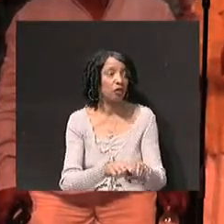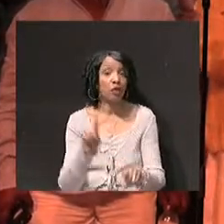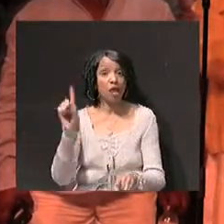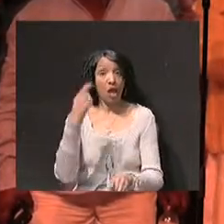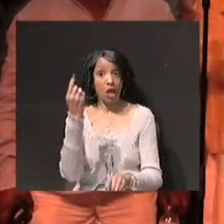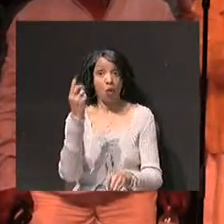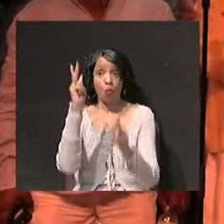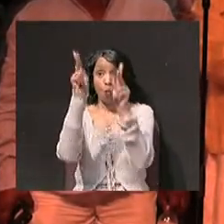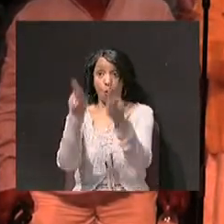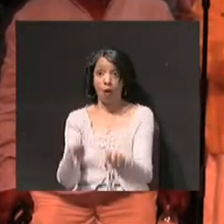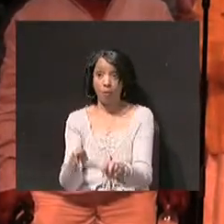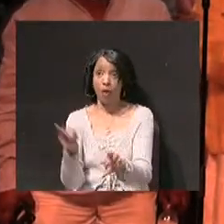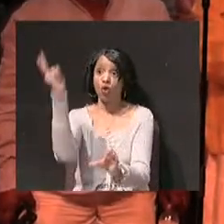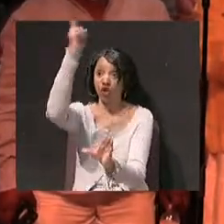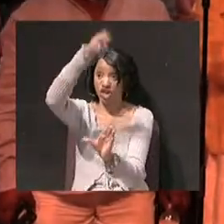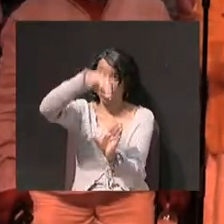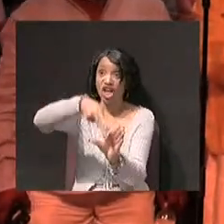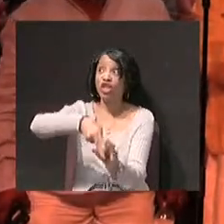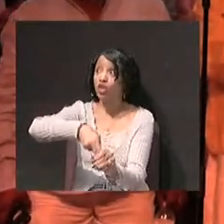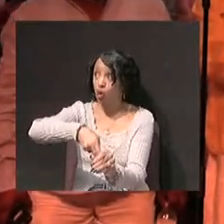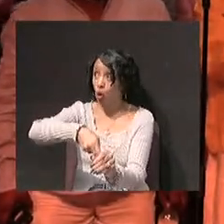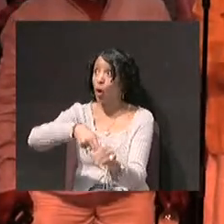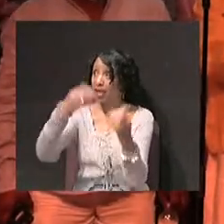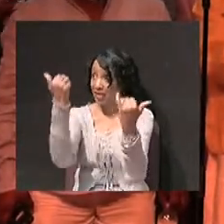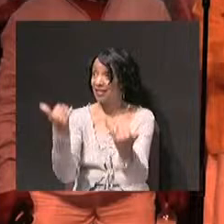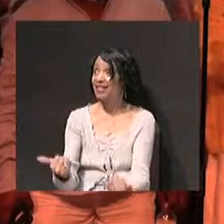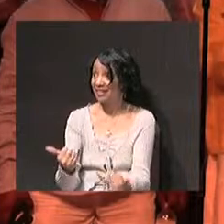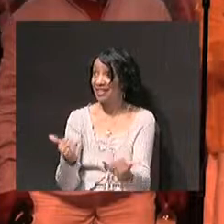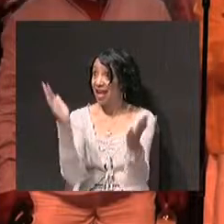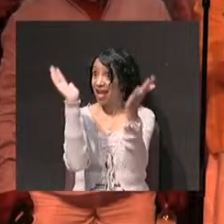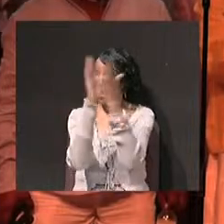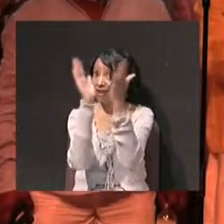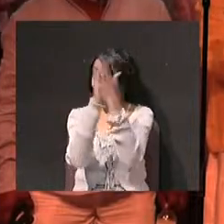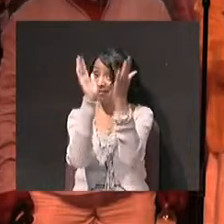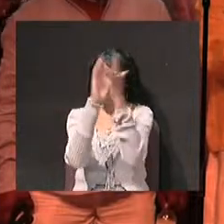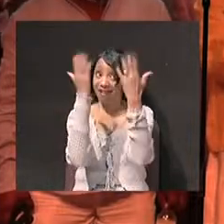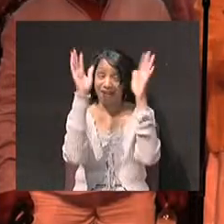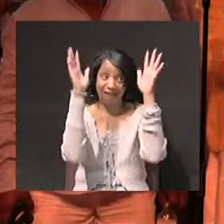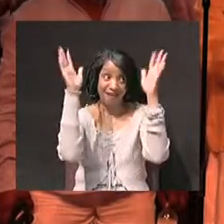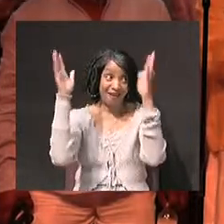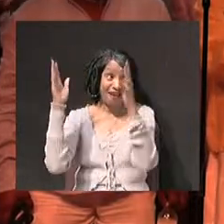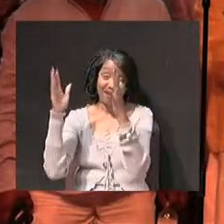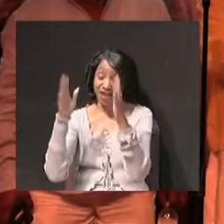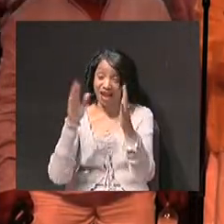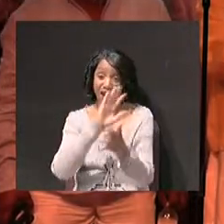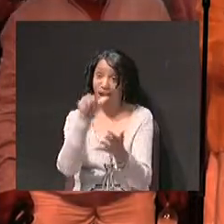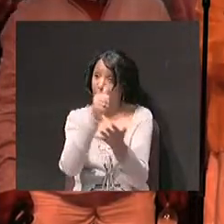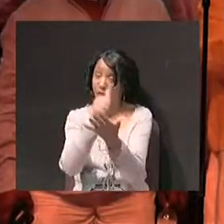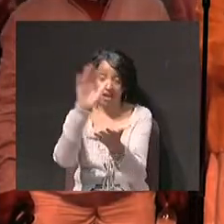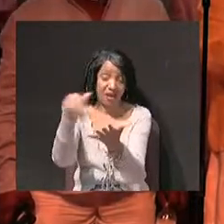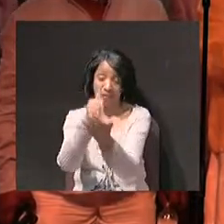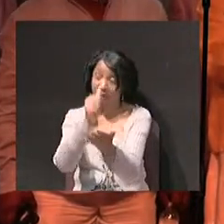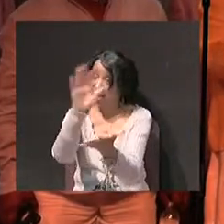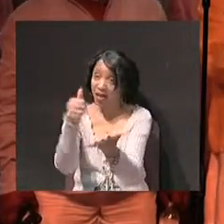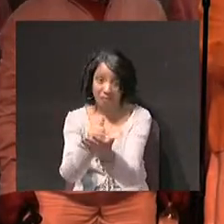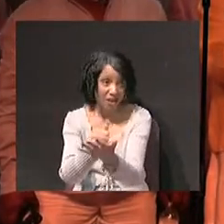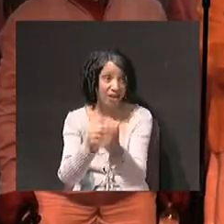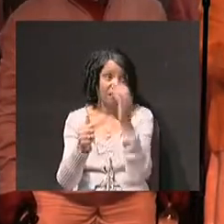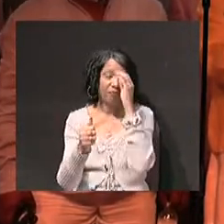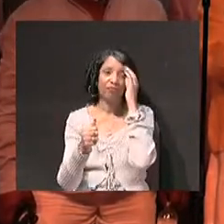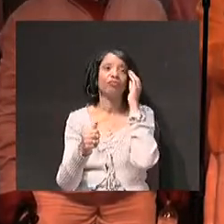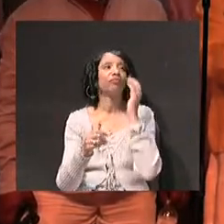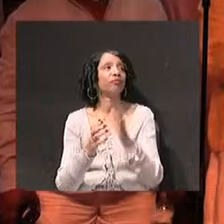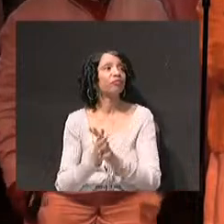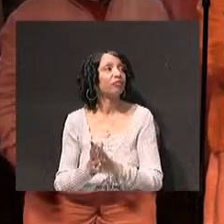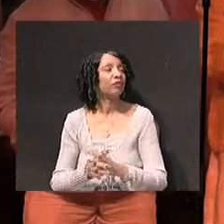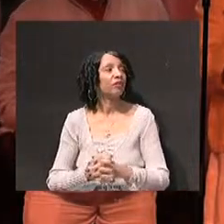rejoicing. Amen. Amen. Come on, let's bless the Lord on the day. Amen. Amen. Amen. If you arrived at